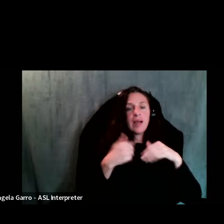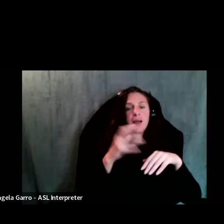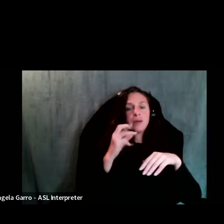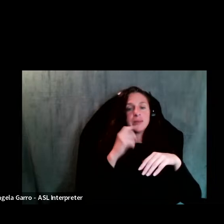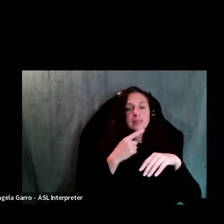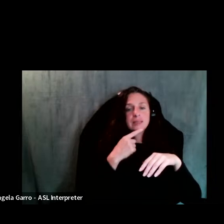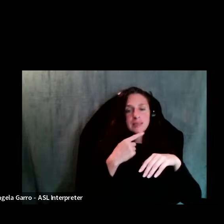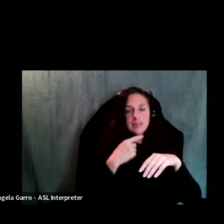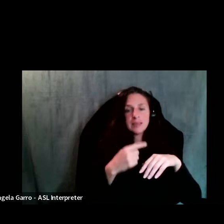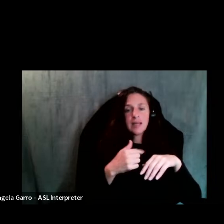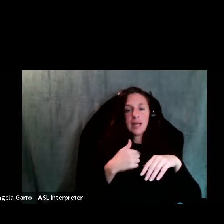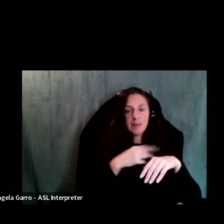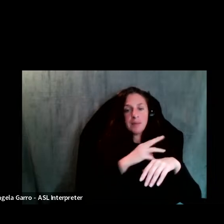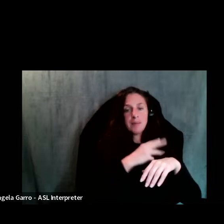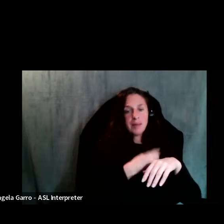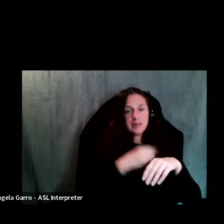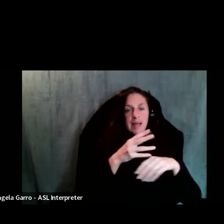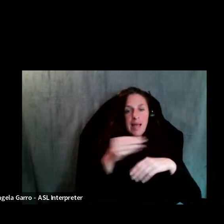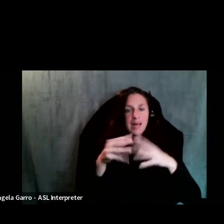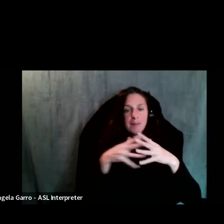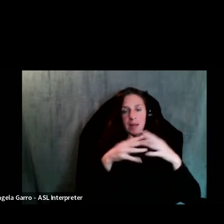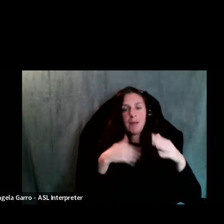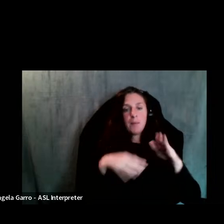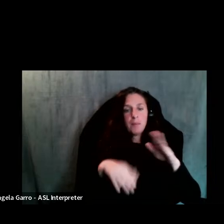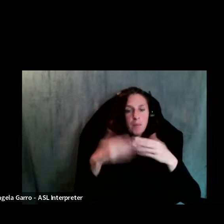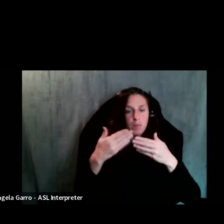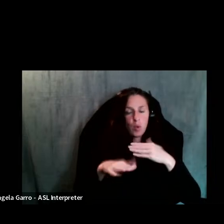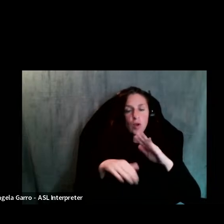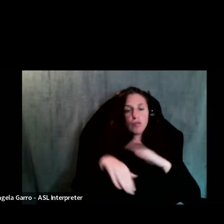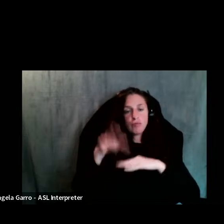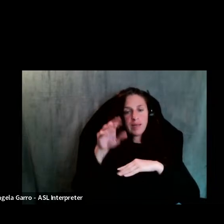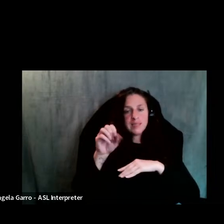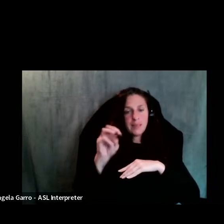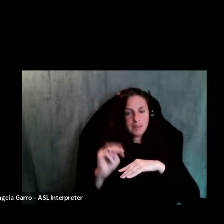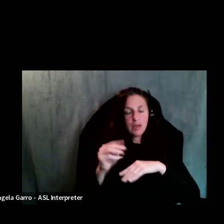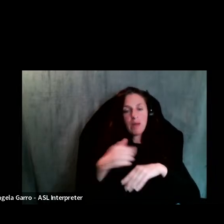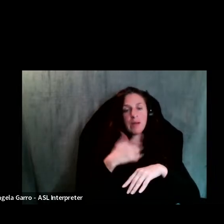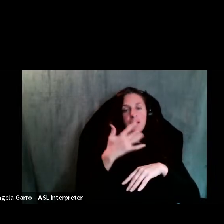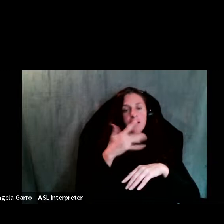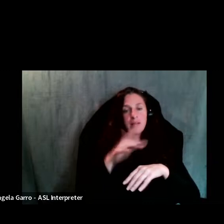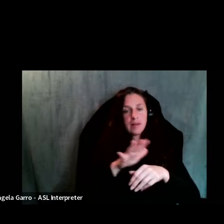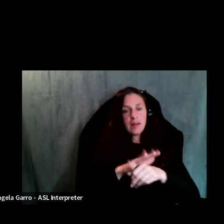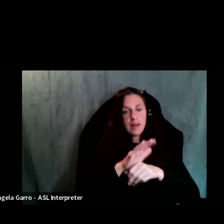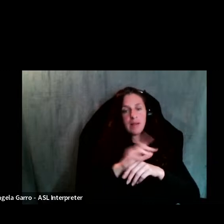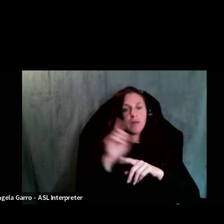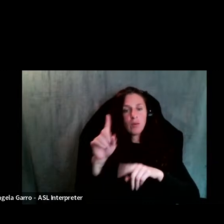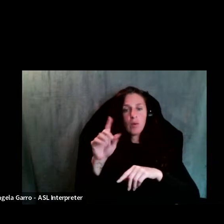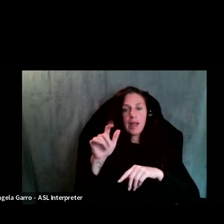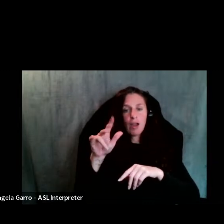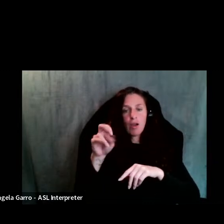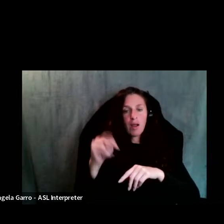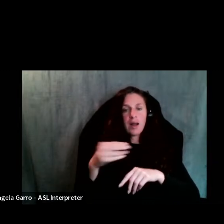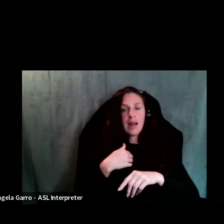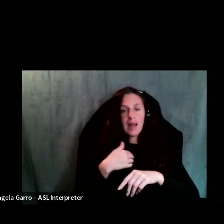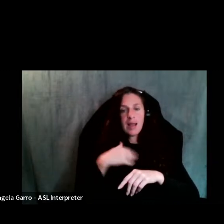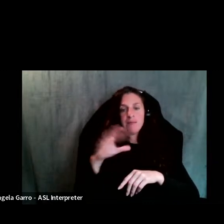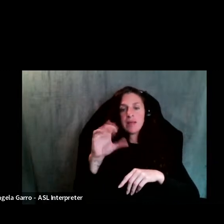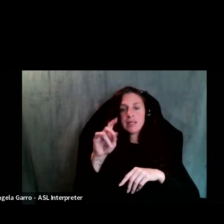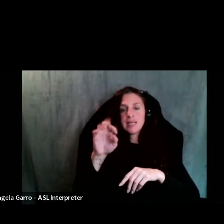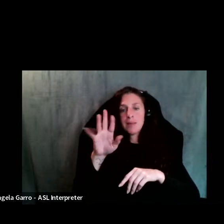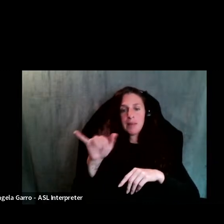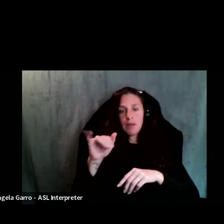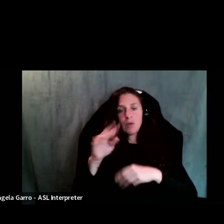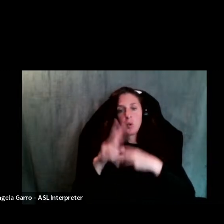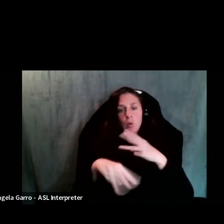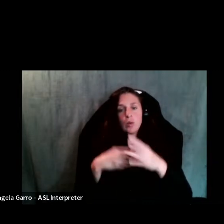that I'm a Palestinian American and I was born and raised in San Mateo. And I was lucky enough to go to Aragon, where I had a contemporary world studies teacher